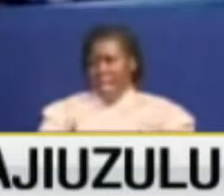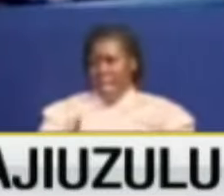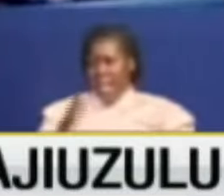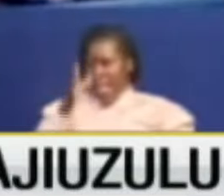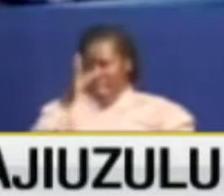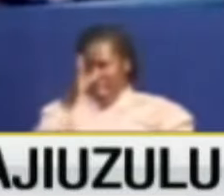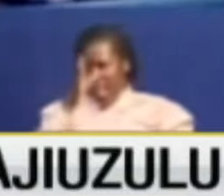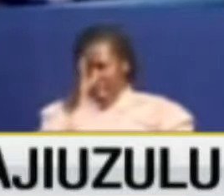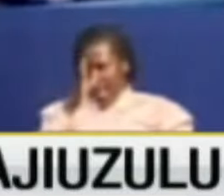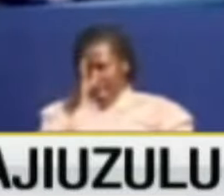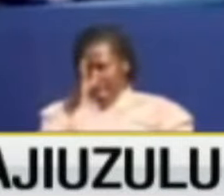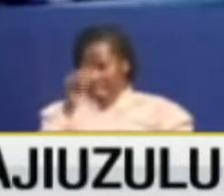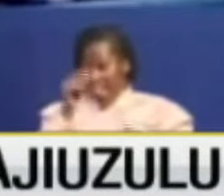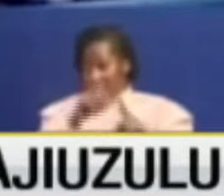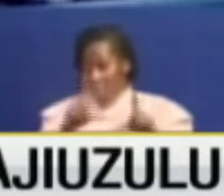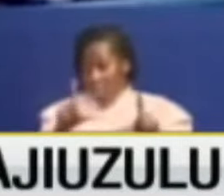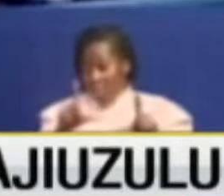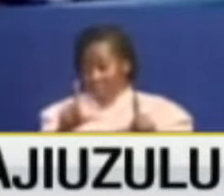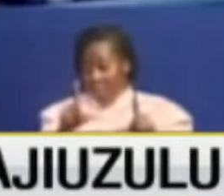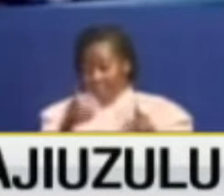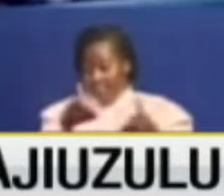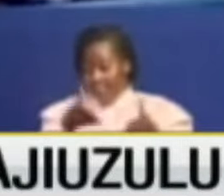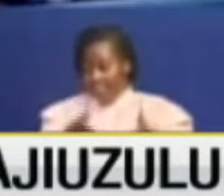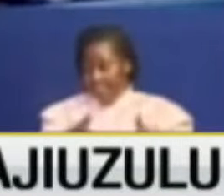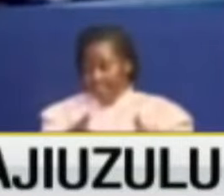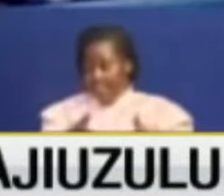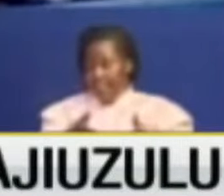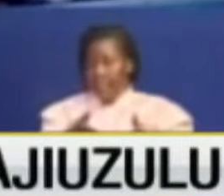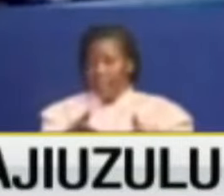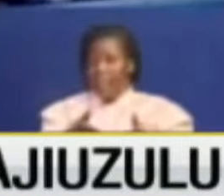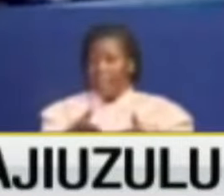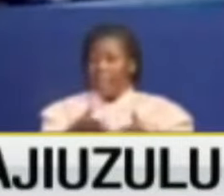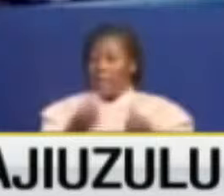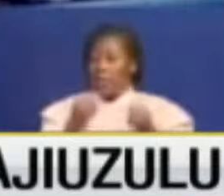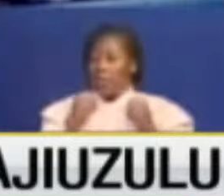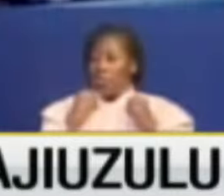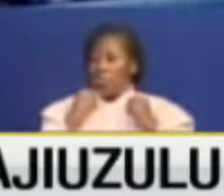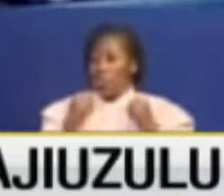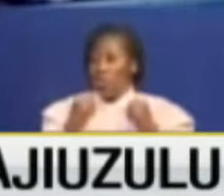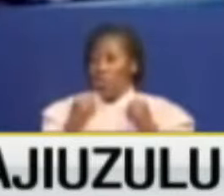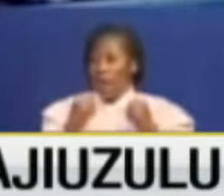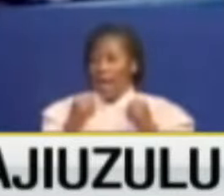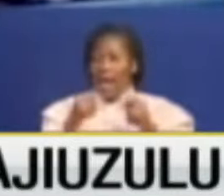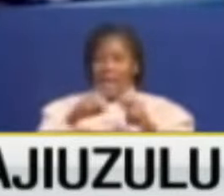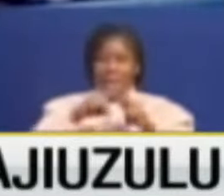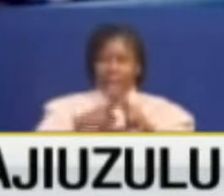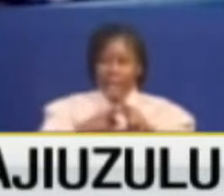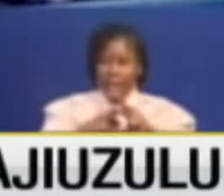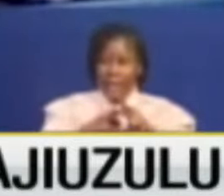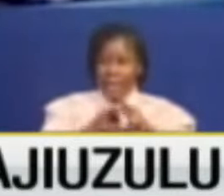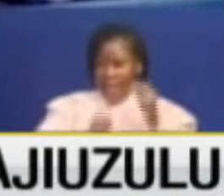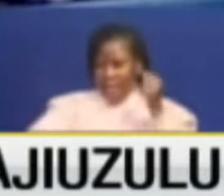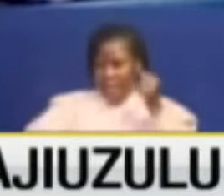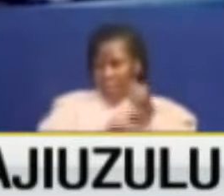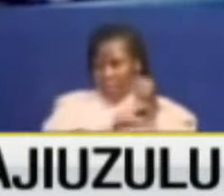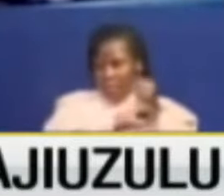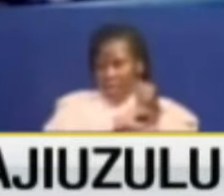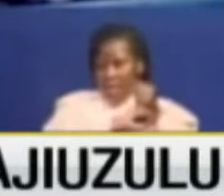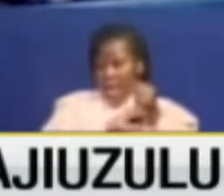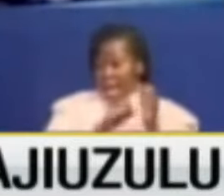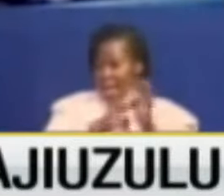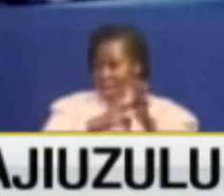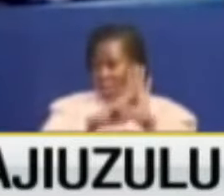This language, Mr. Speaker, sir, is actually strong, and I begin by conceding that, and it